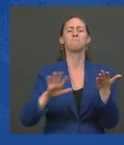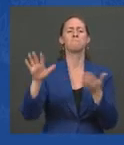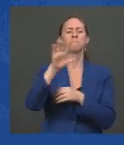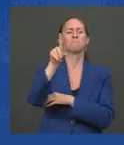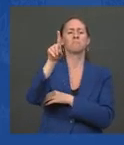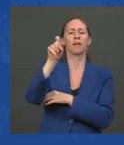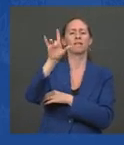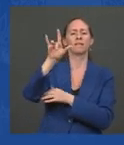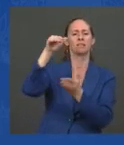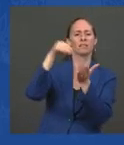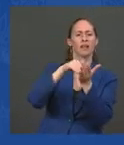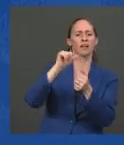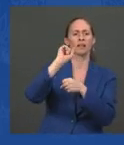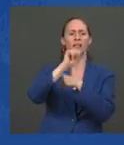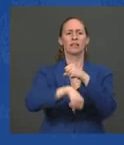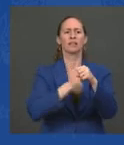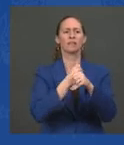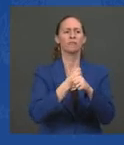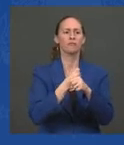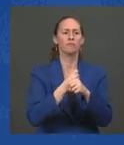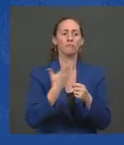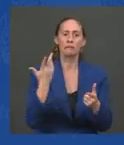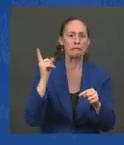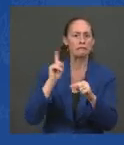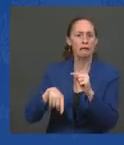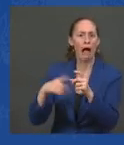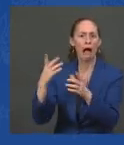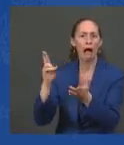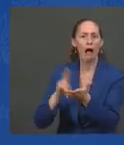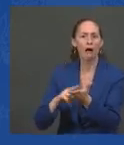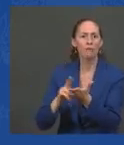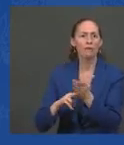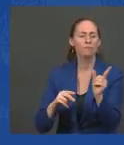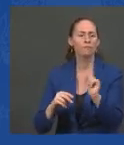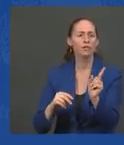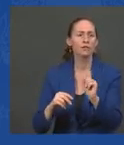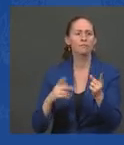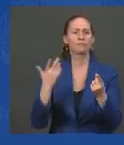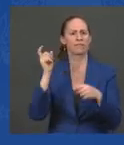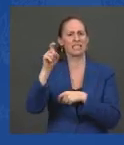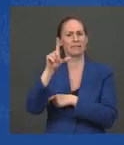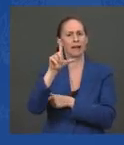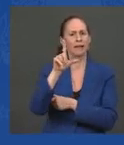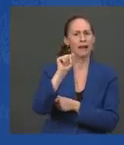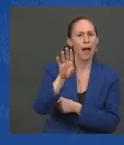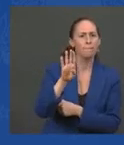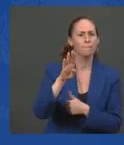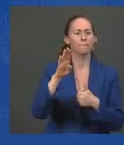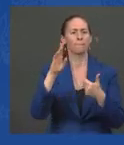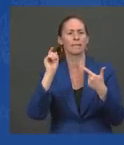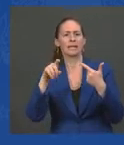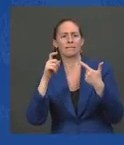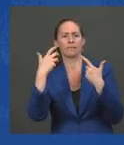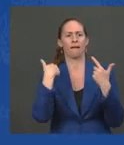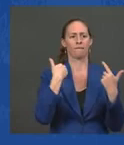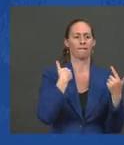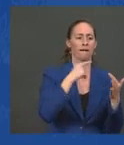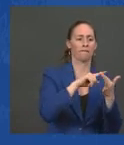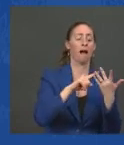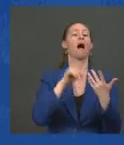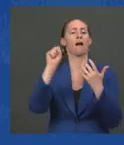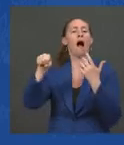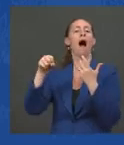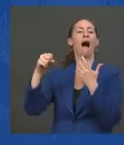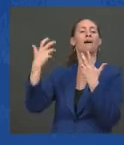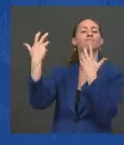that contract unless you have laboratories, unless you have the facilities you can, in fact, train on. We also know this is about the